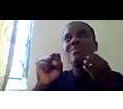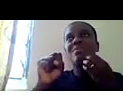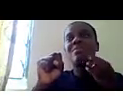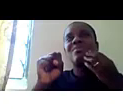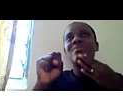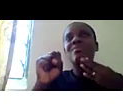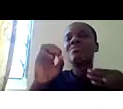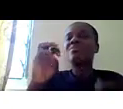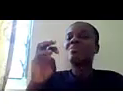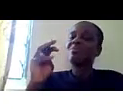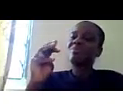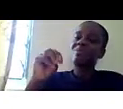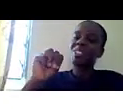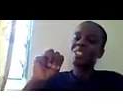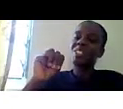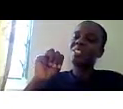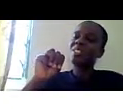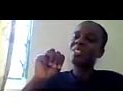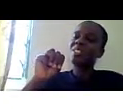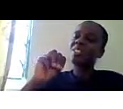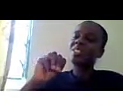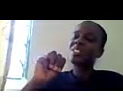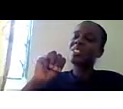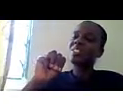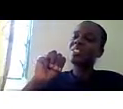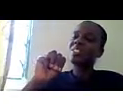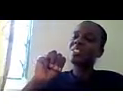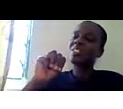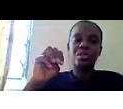Please mute your mic. Oh.